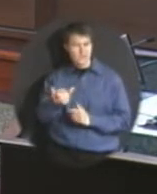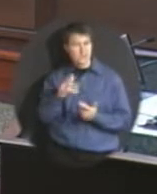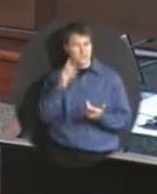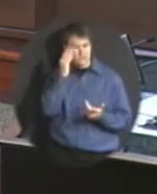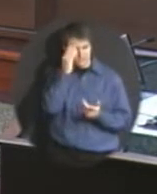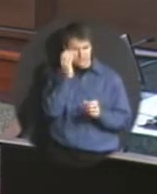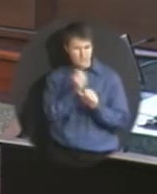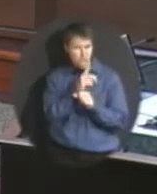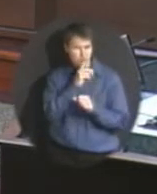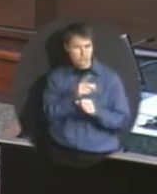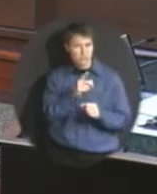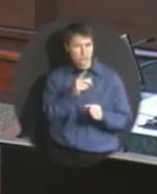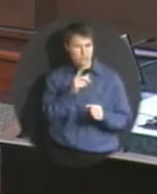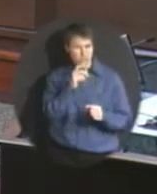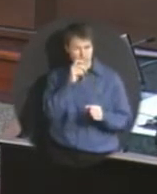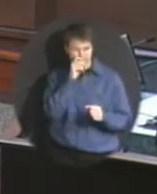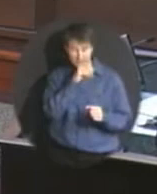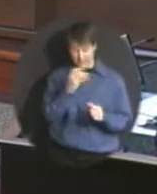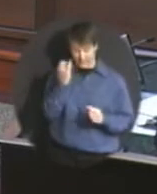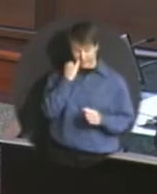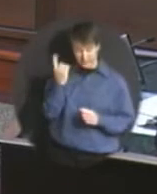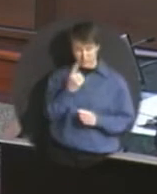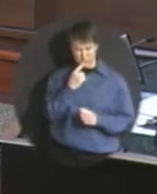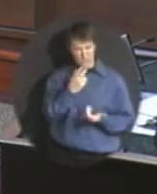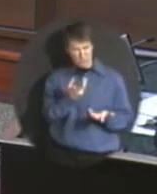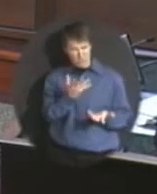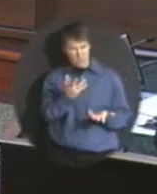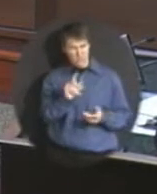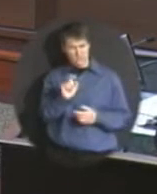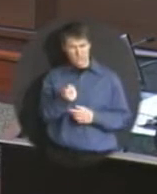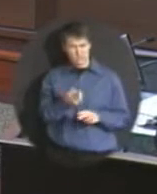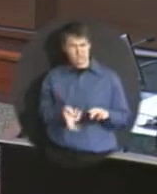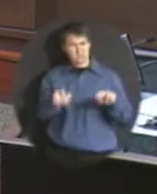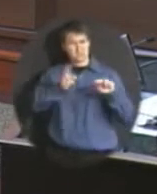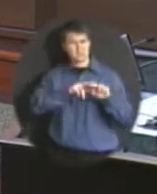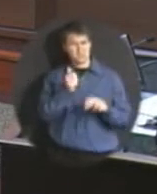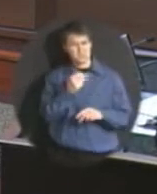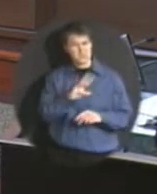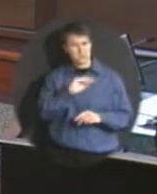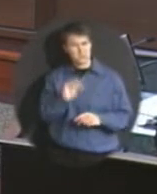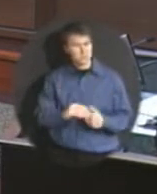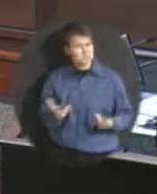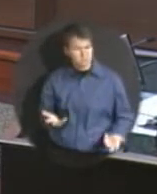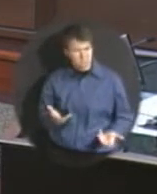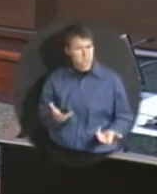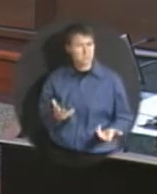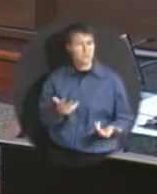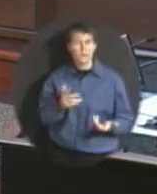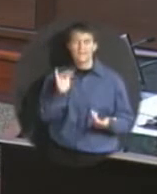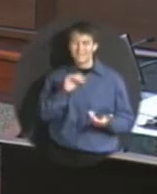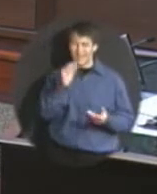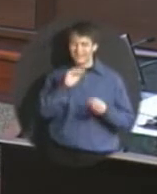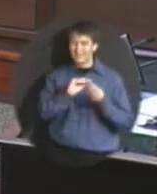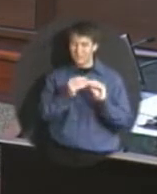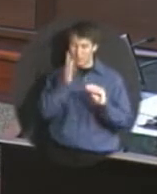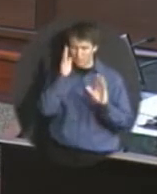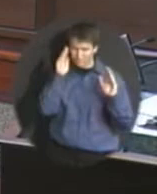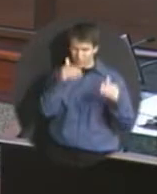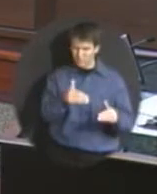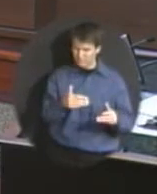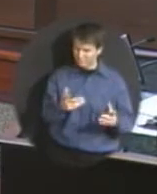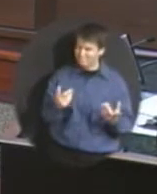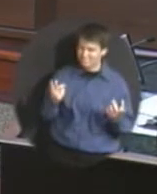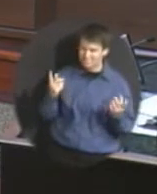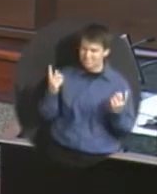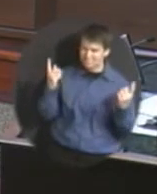as talking points when someone says you raised my taxes 16%. Because that's the number that they're going to focus on, because we did this a couple years